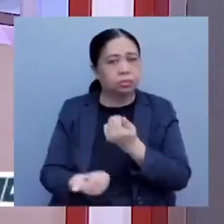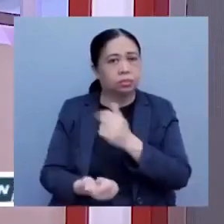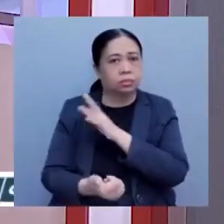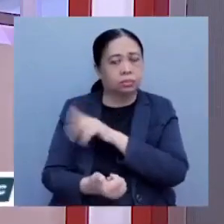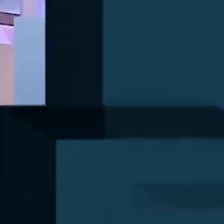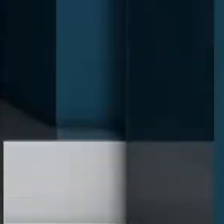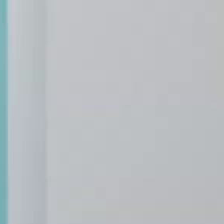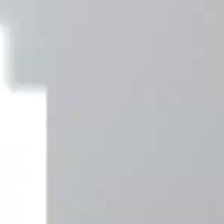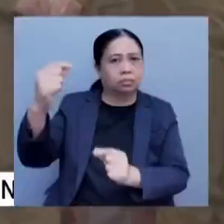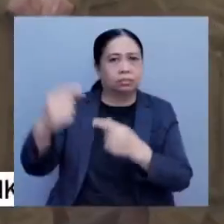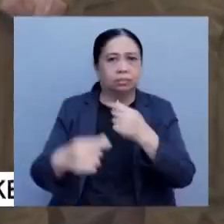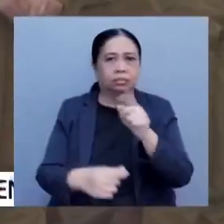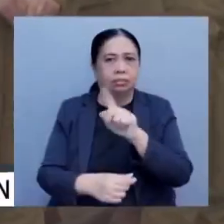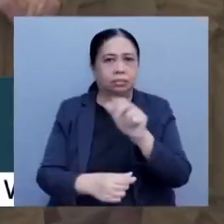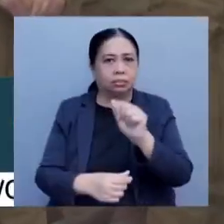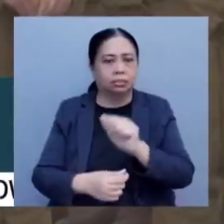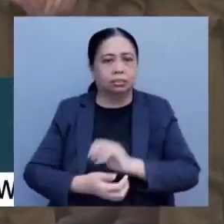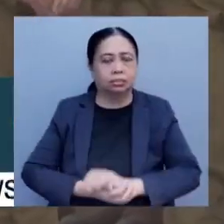Strip.